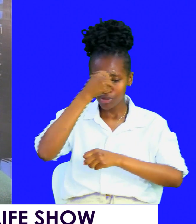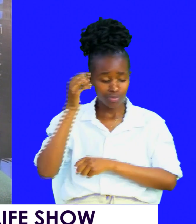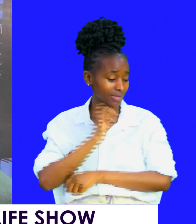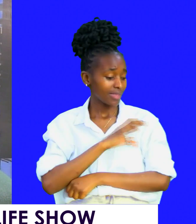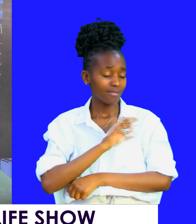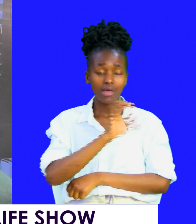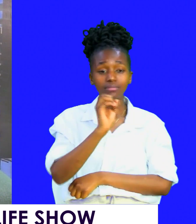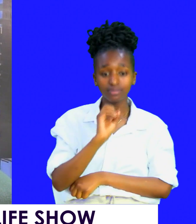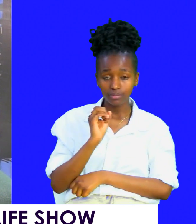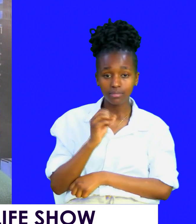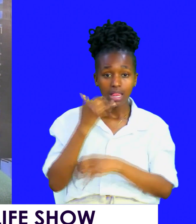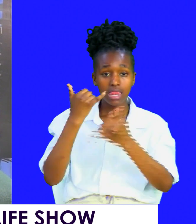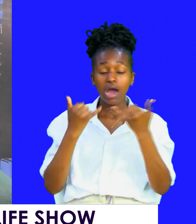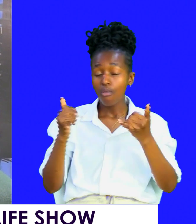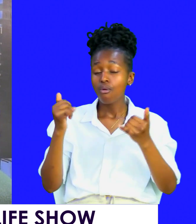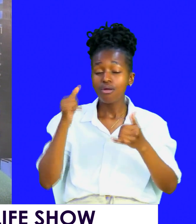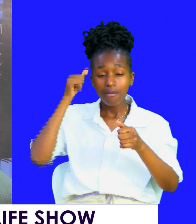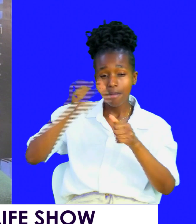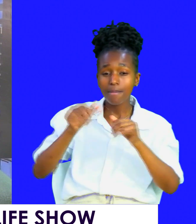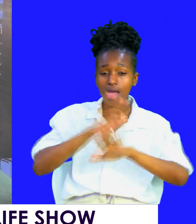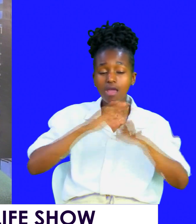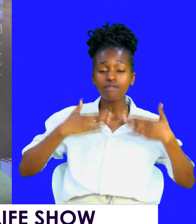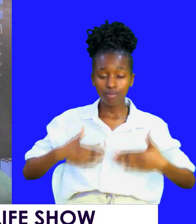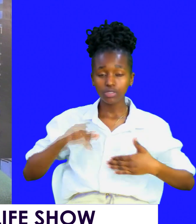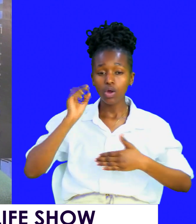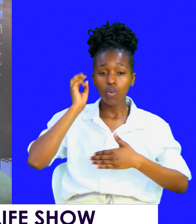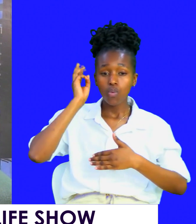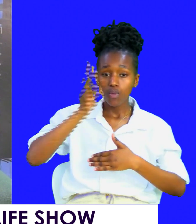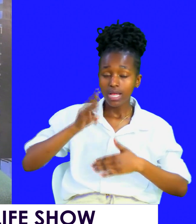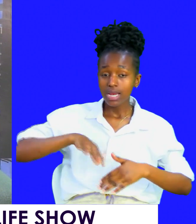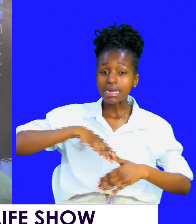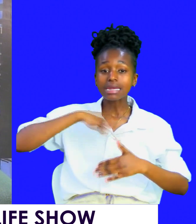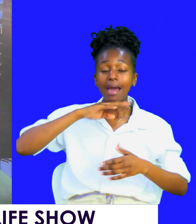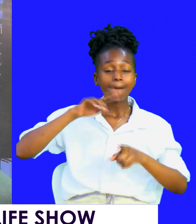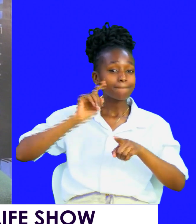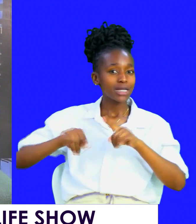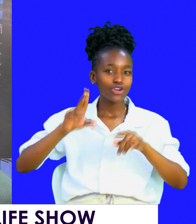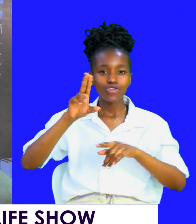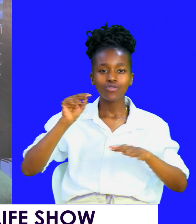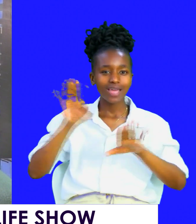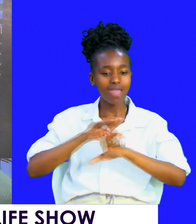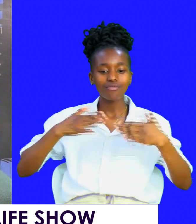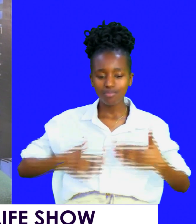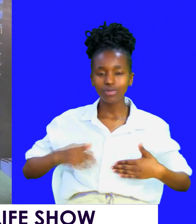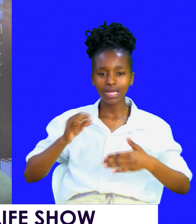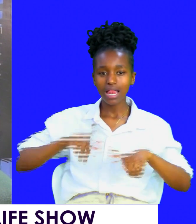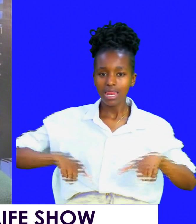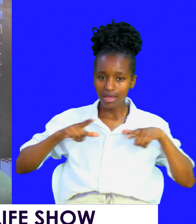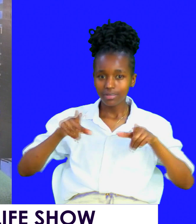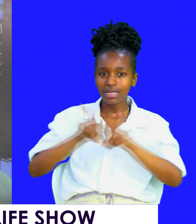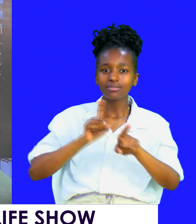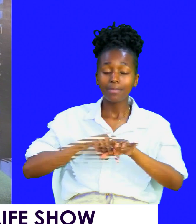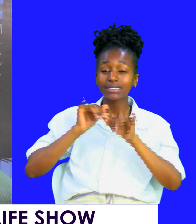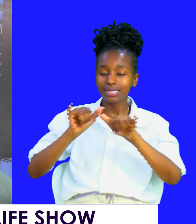time? Come on, everybody will die, but not everybody will live. Not everybody will stay alive. People